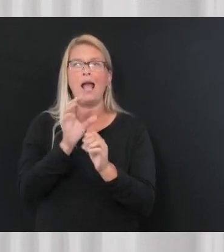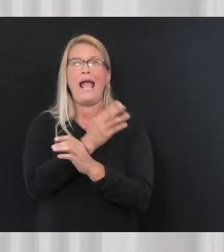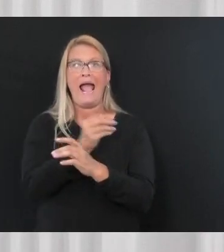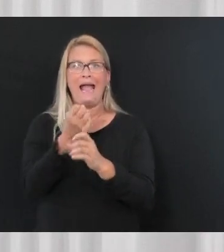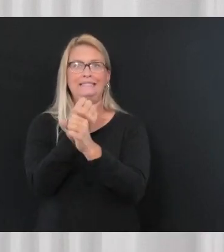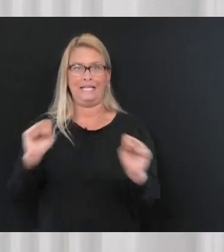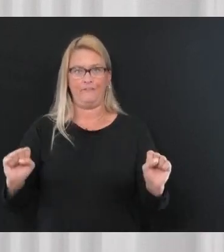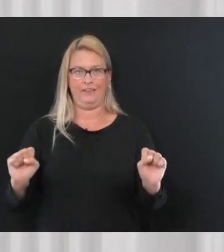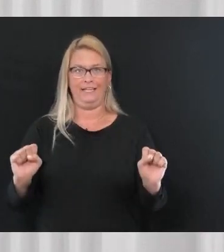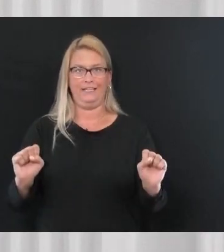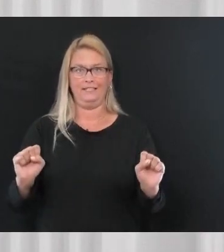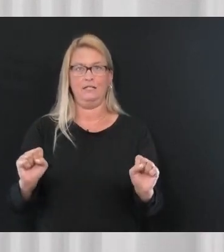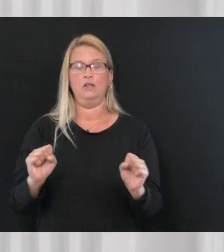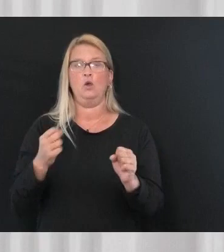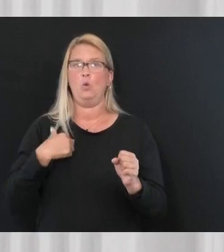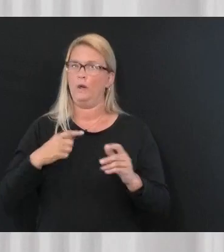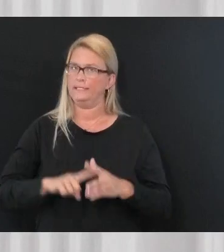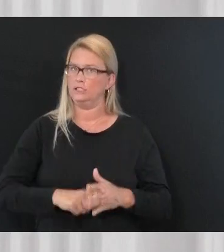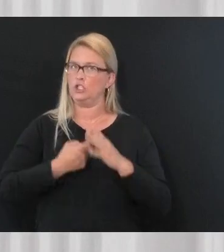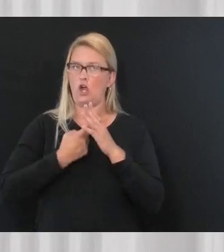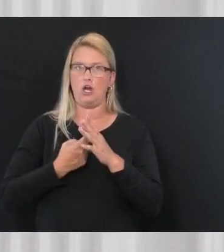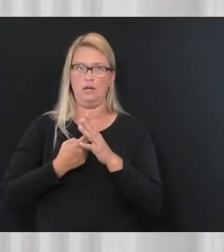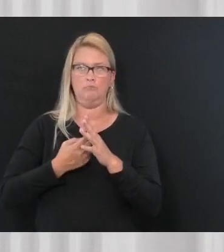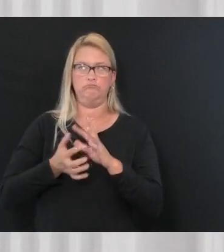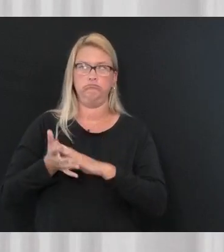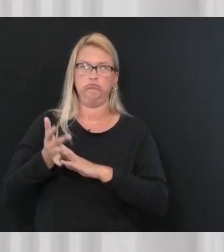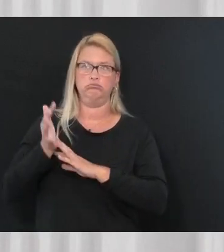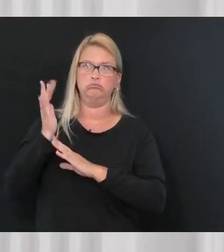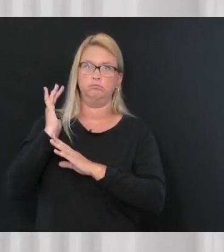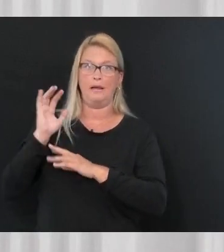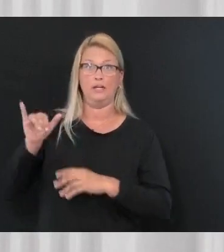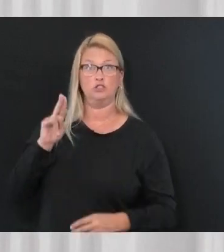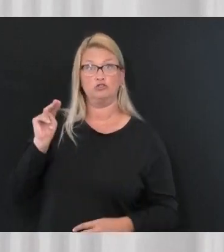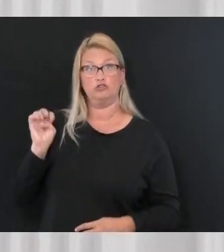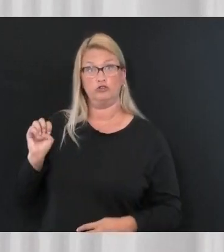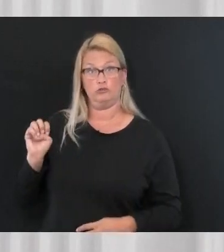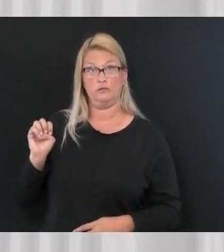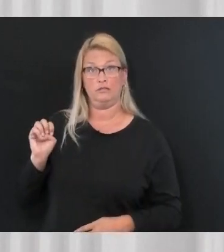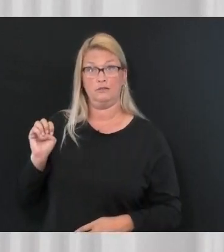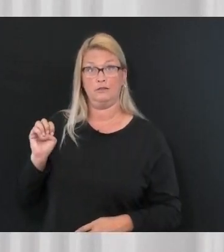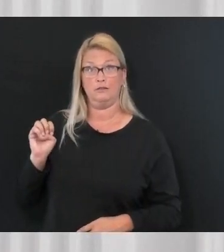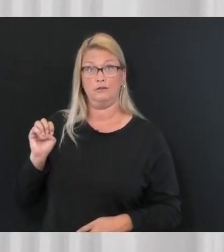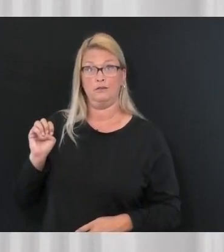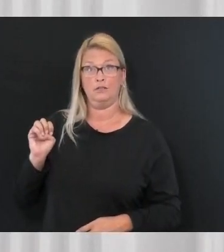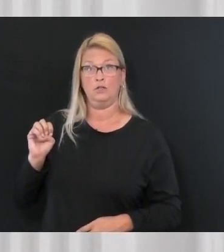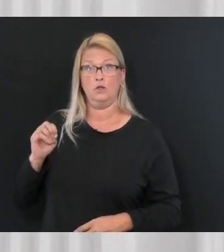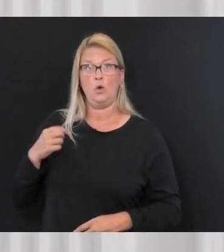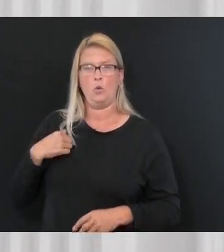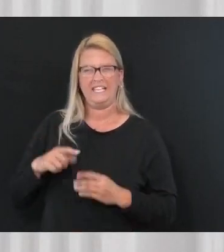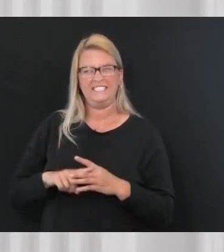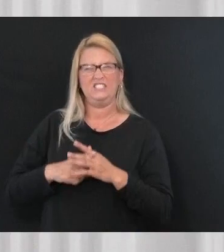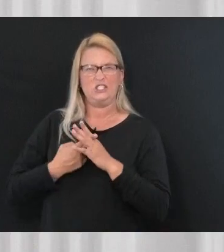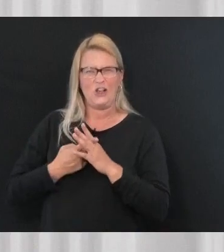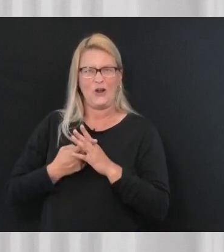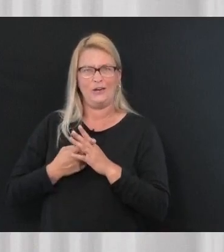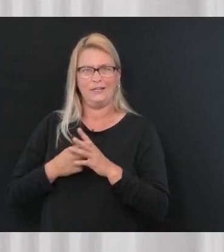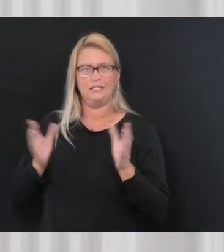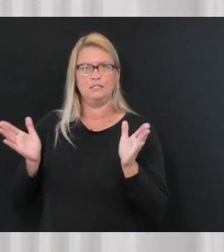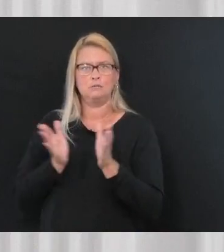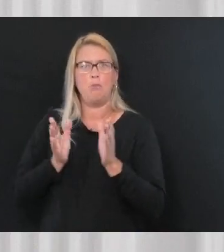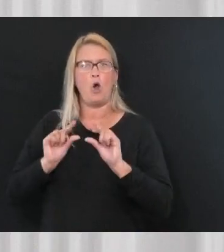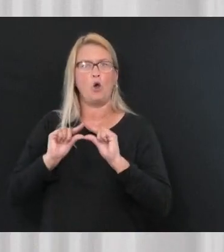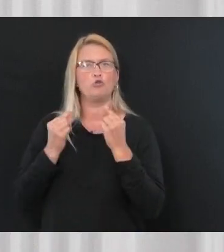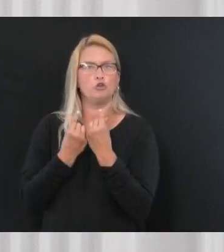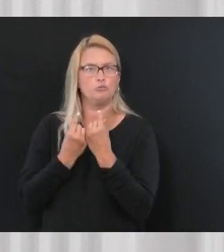safely. We started this journey back in June, where we began to bring the kids back in small groups,